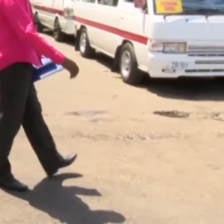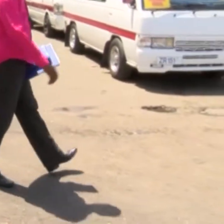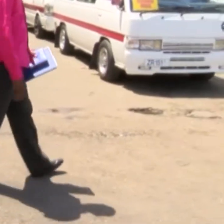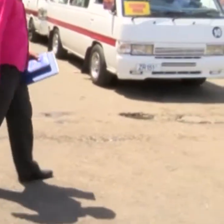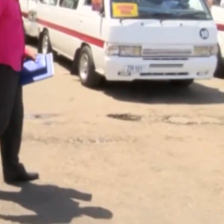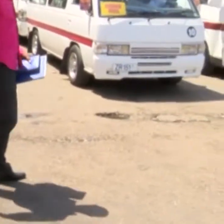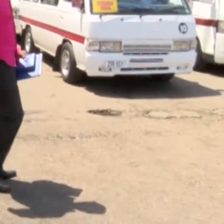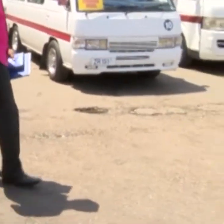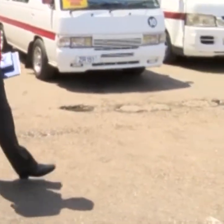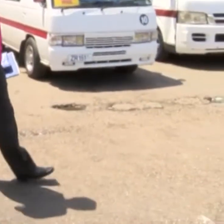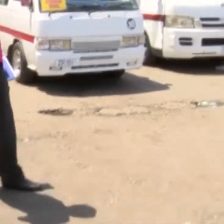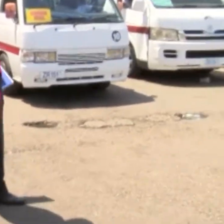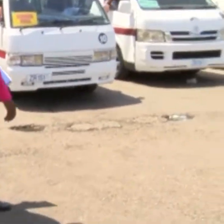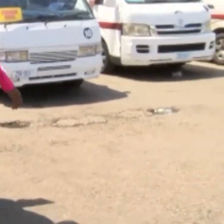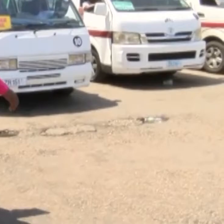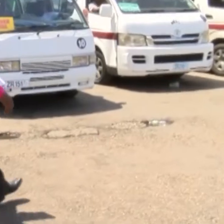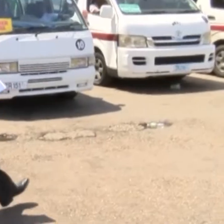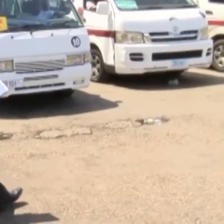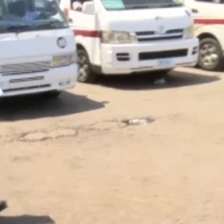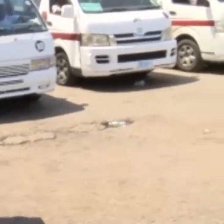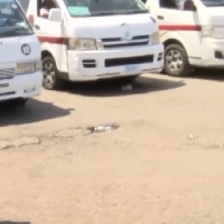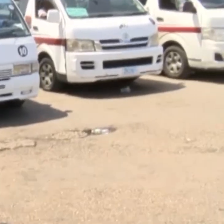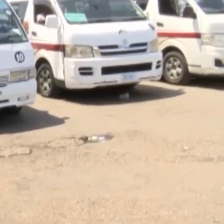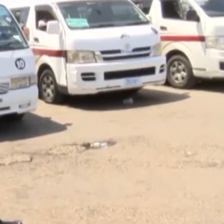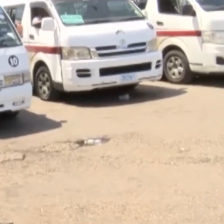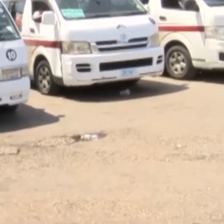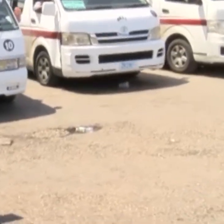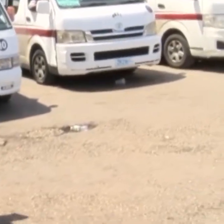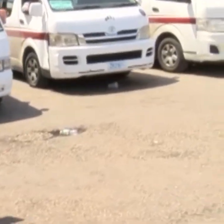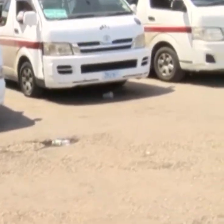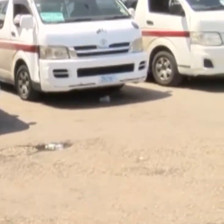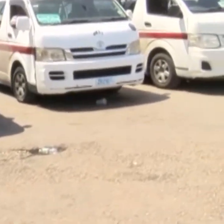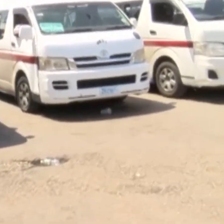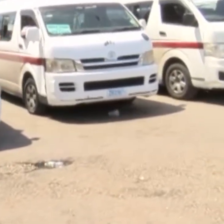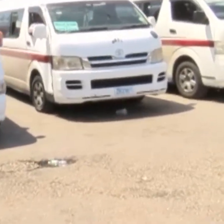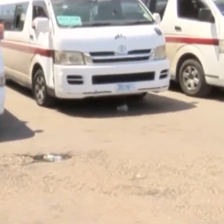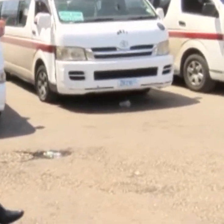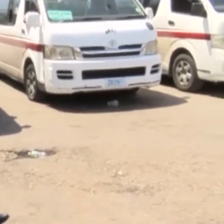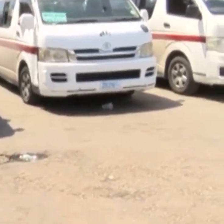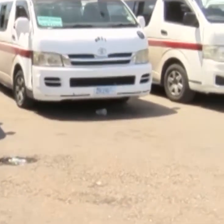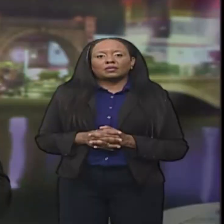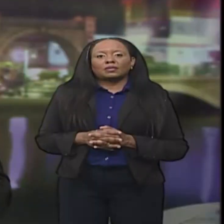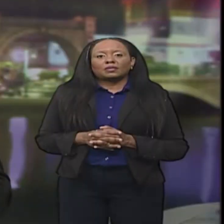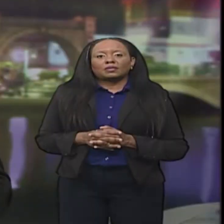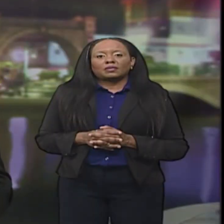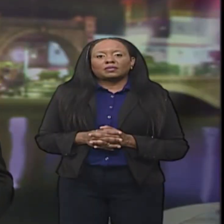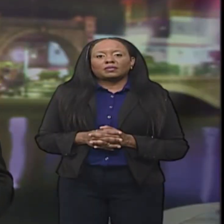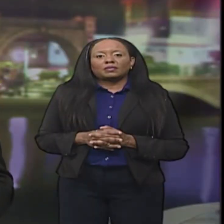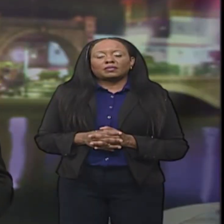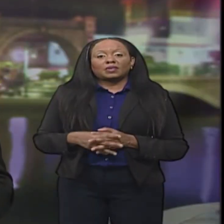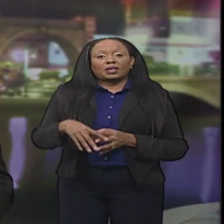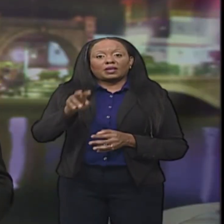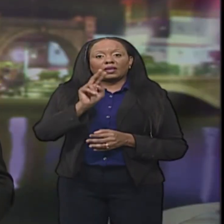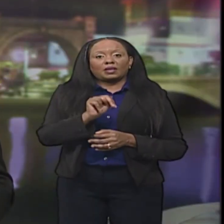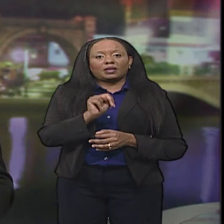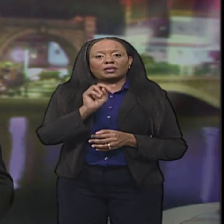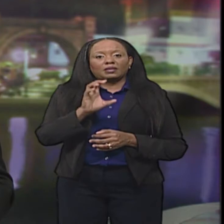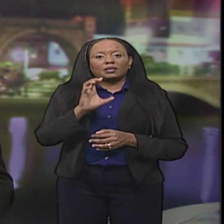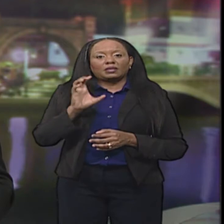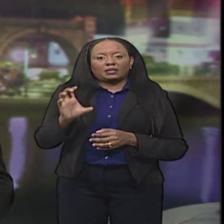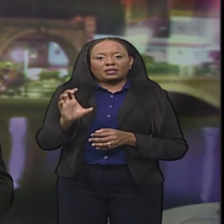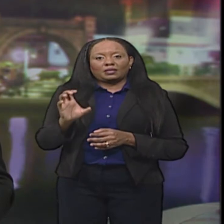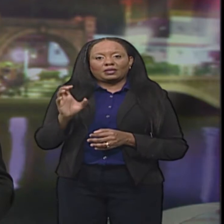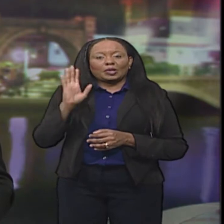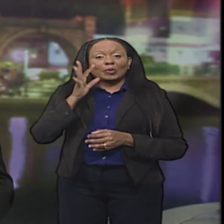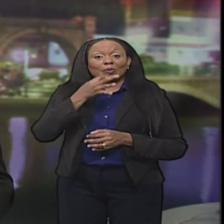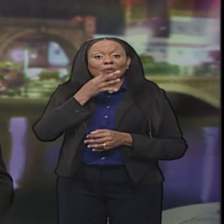better understanding of the issues affecting them. Lisa Lord, CBC News. The National Conservation Commission